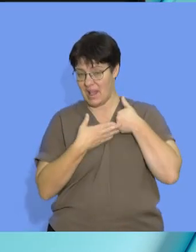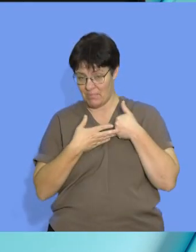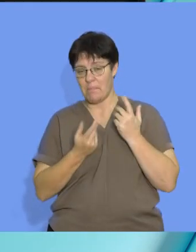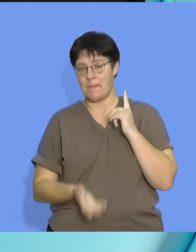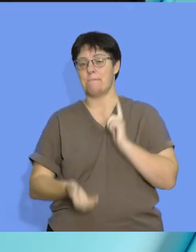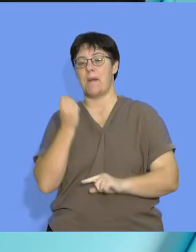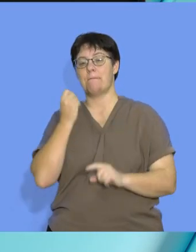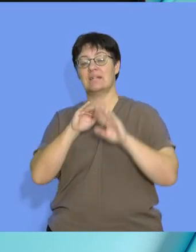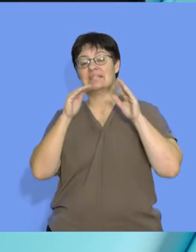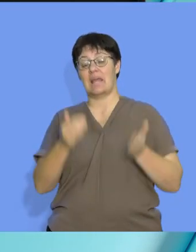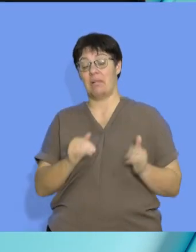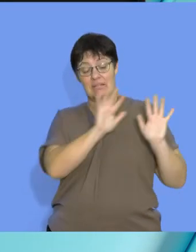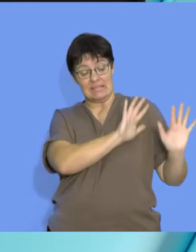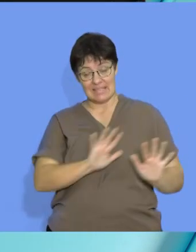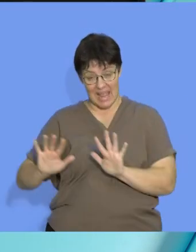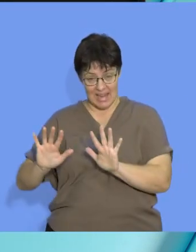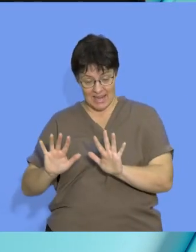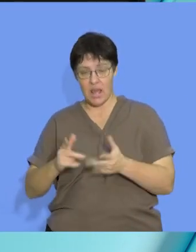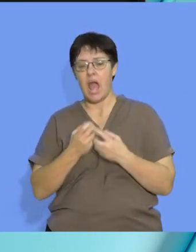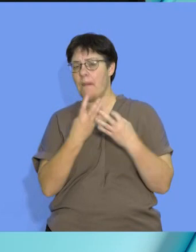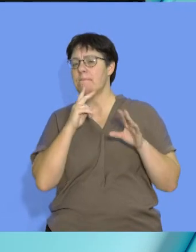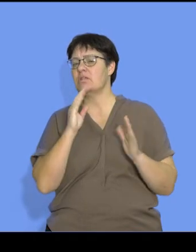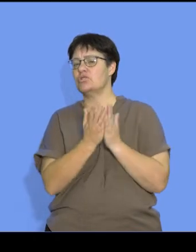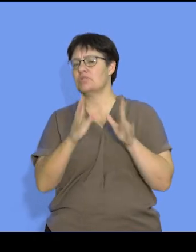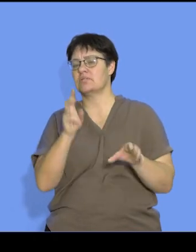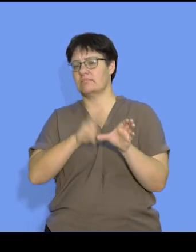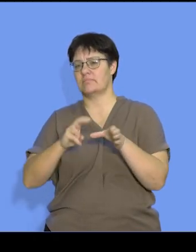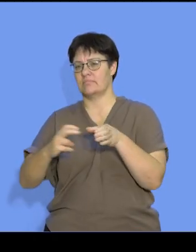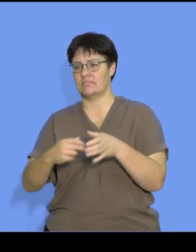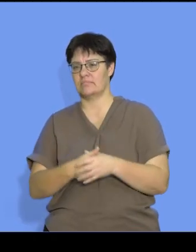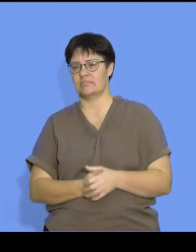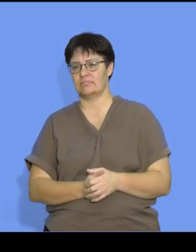how many students will be sitting at 10 tables.